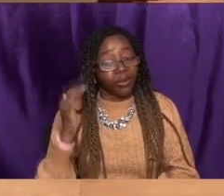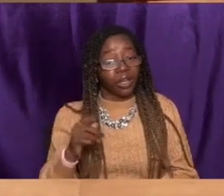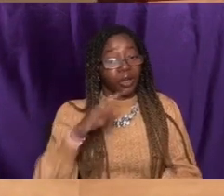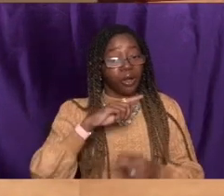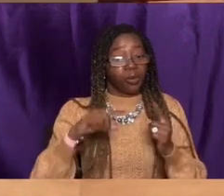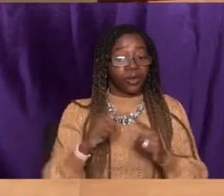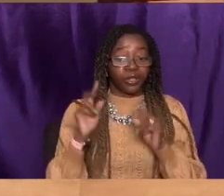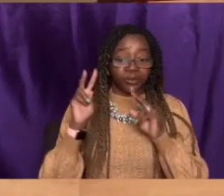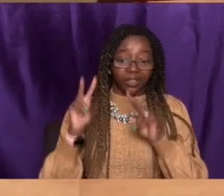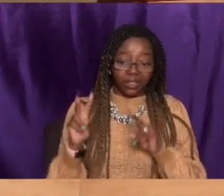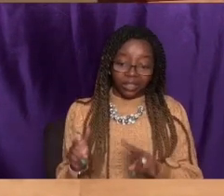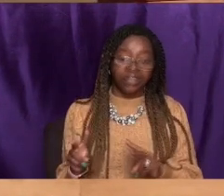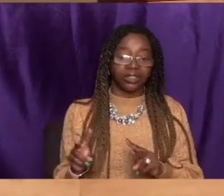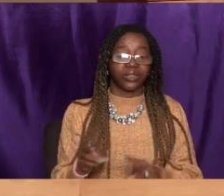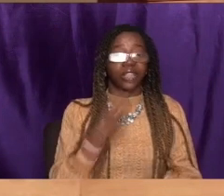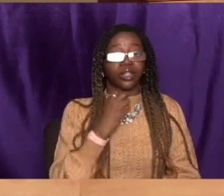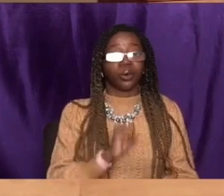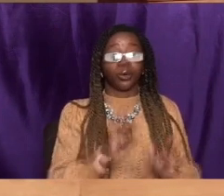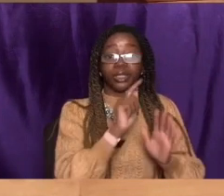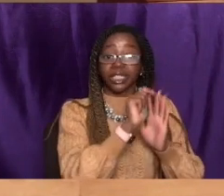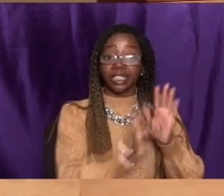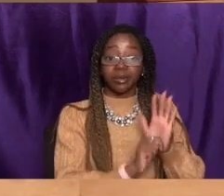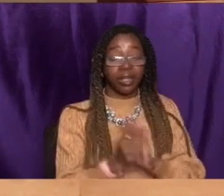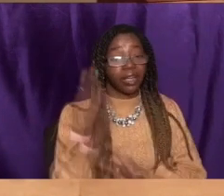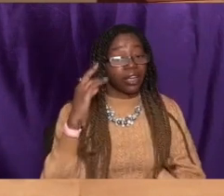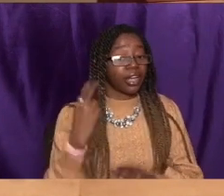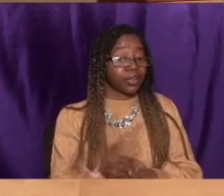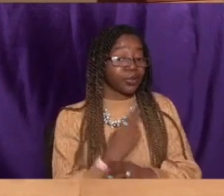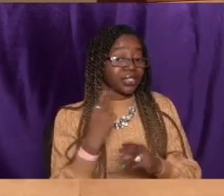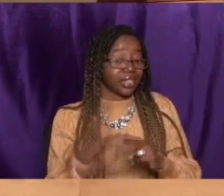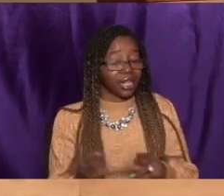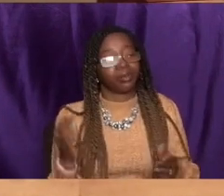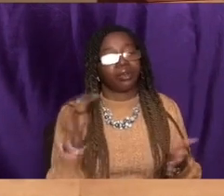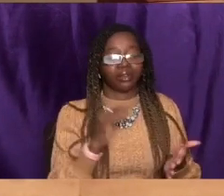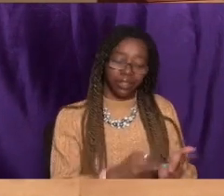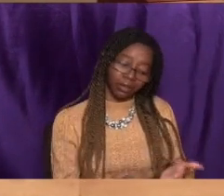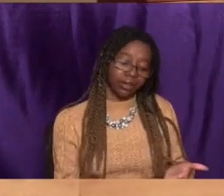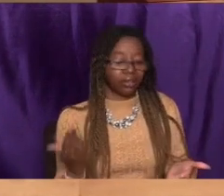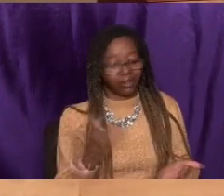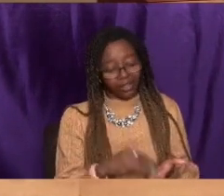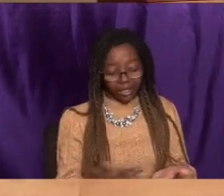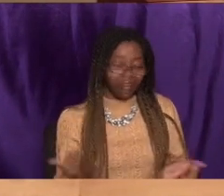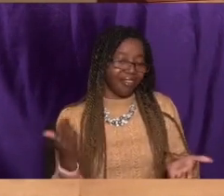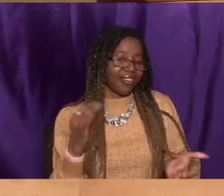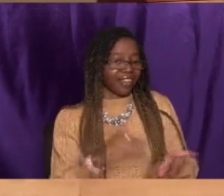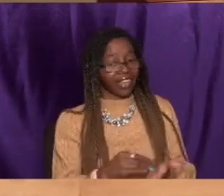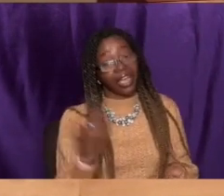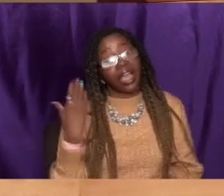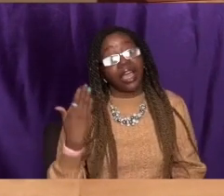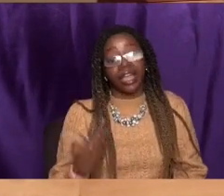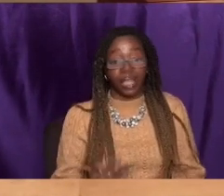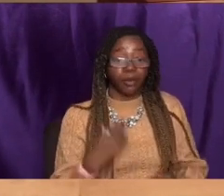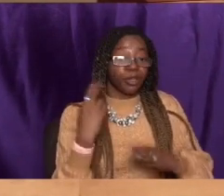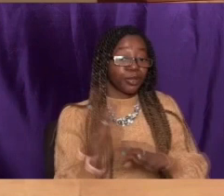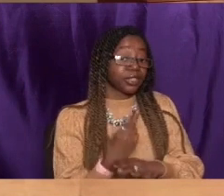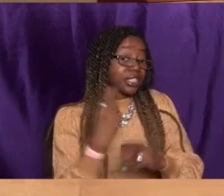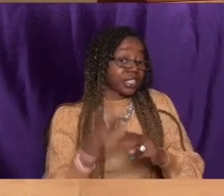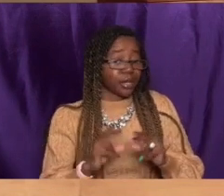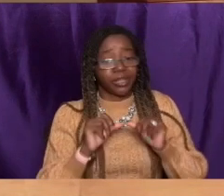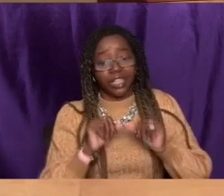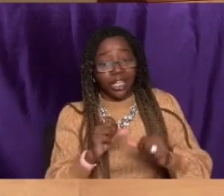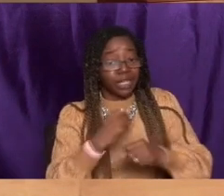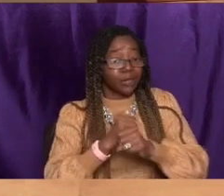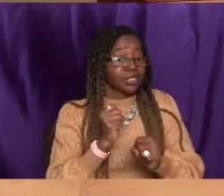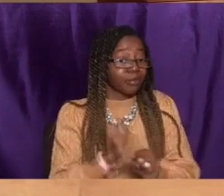look at the rest of the Old Testament, God uses his name again and again and again. I am, and he uses his name. He keeps